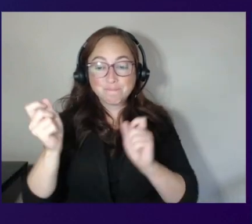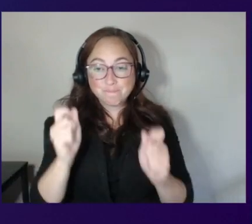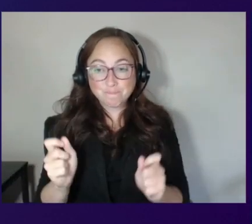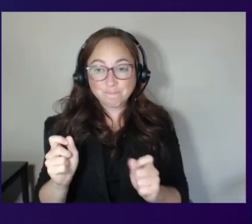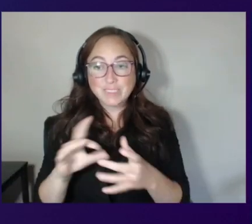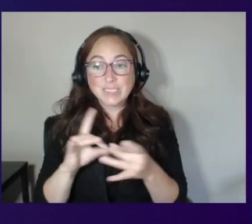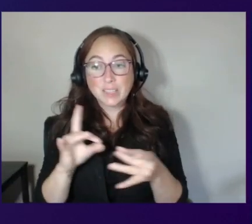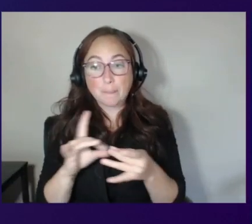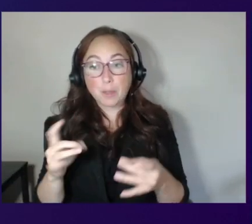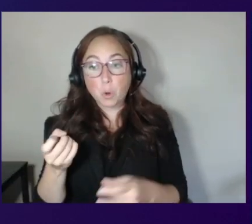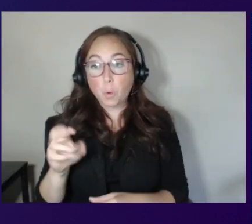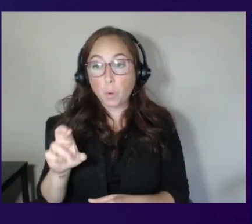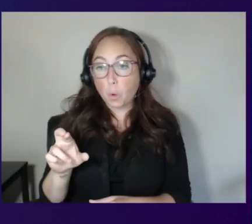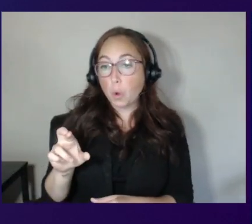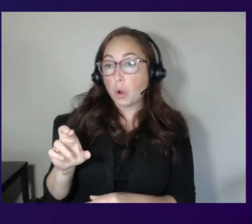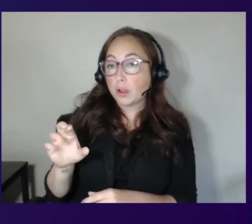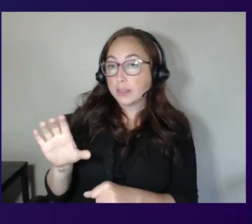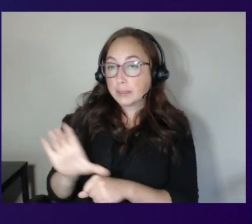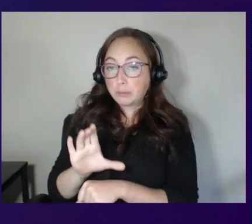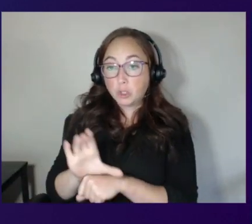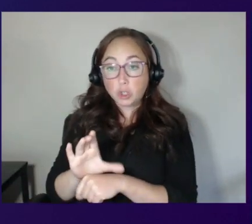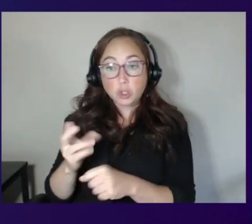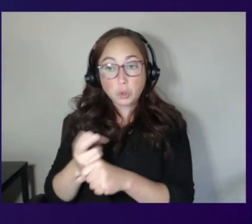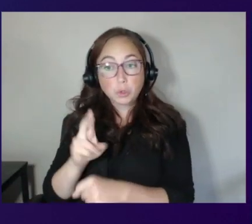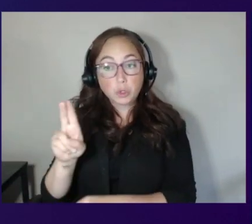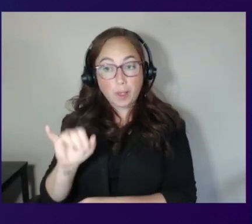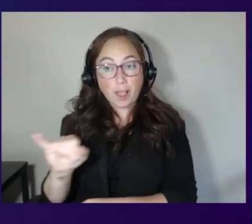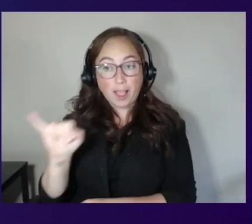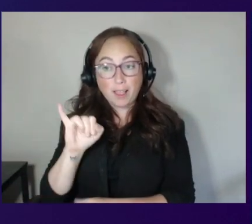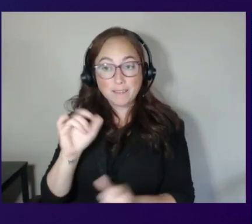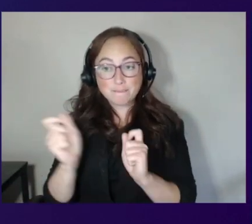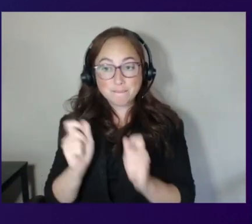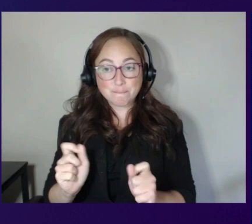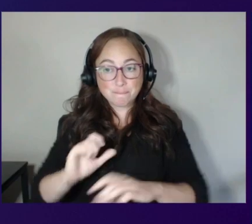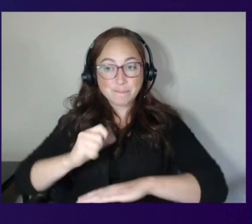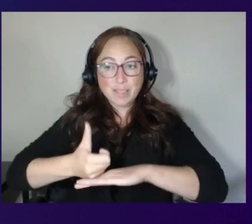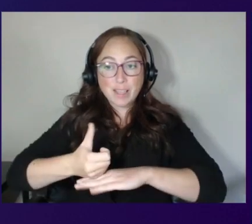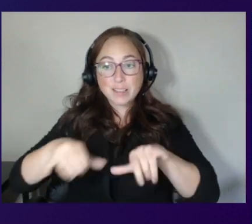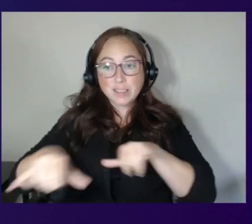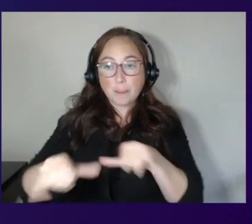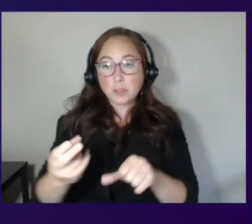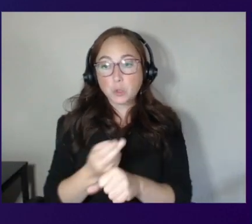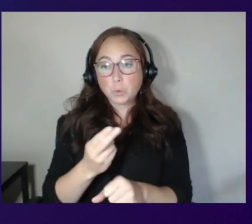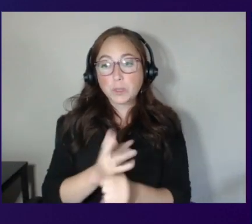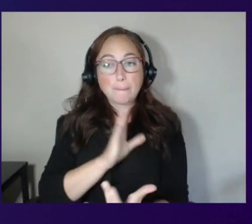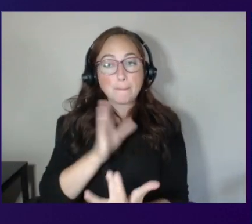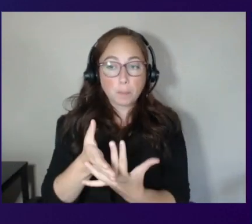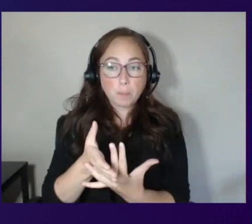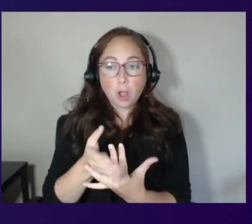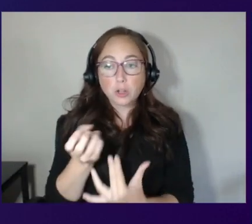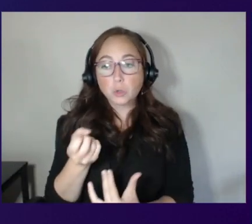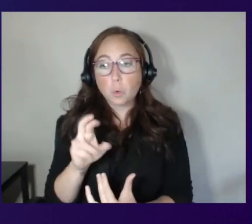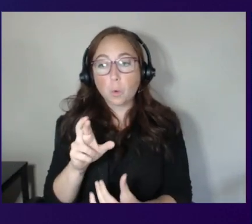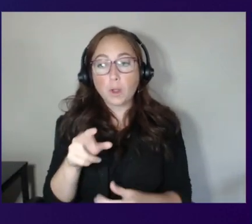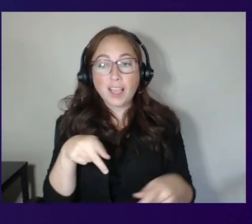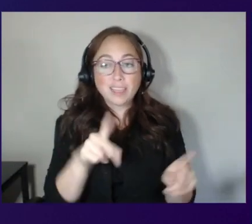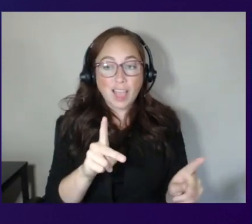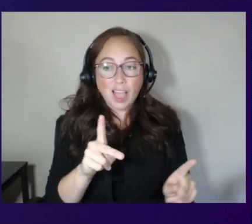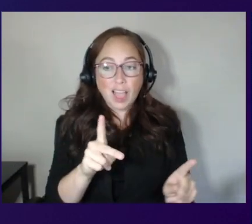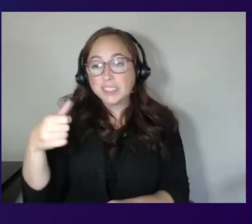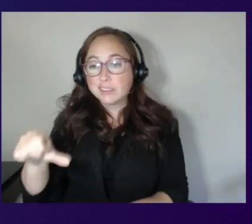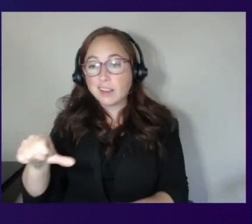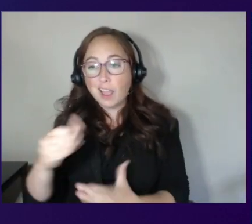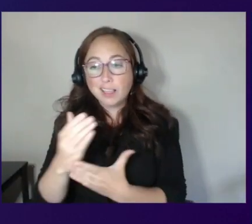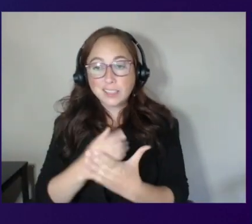to use the UI to format some of the most commonly used ones. So these are things like bookmarks or the allow and deny list for URLs,